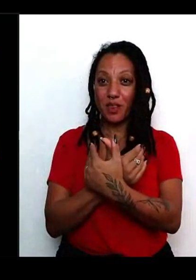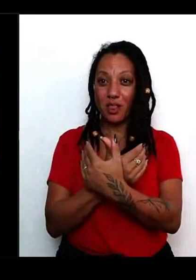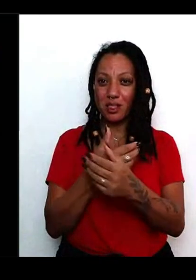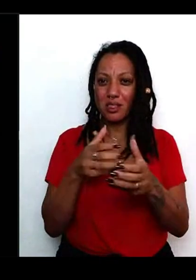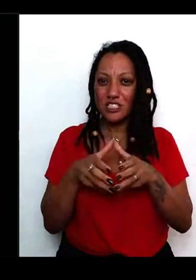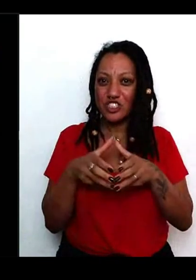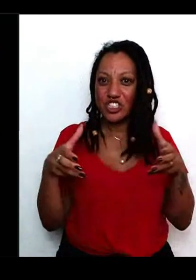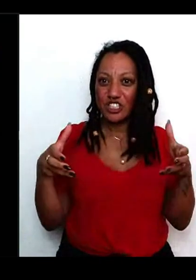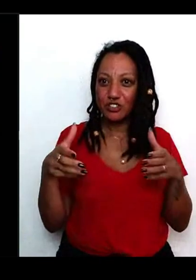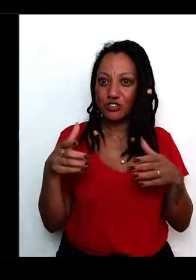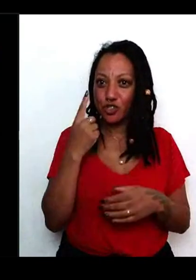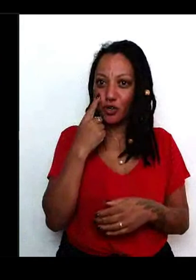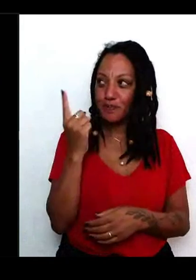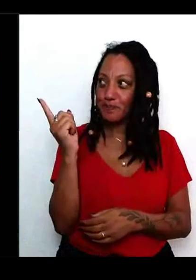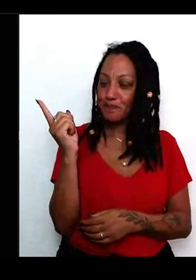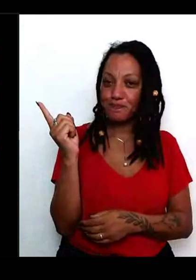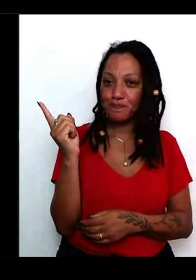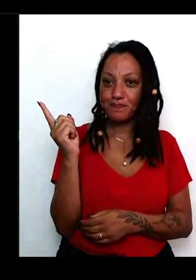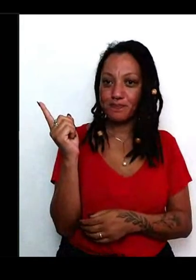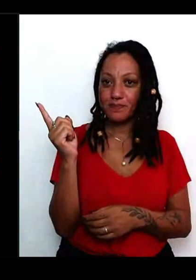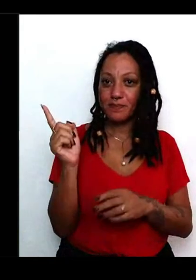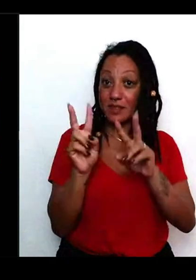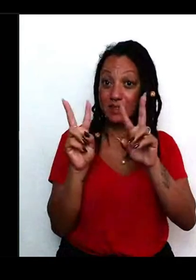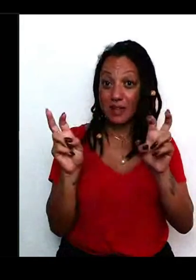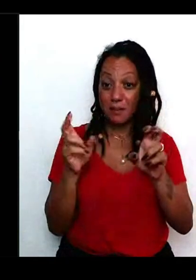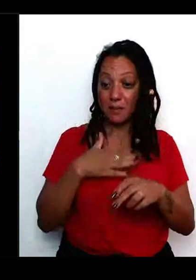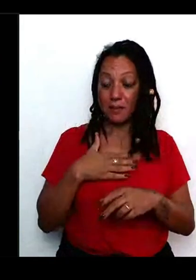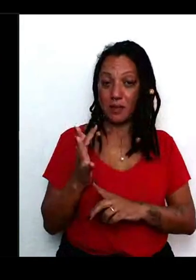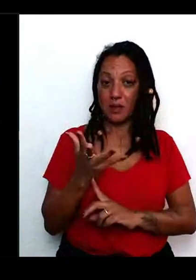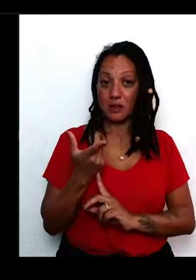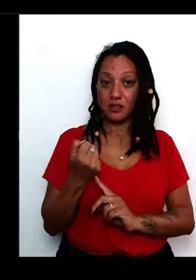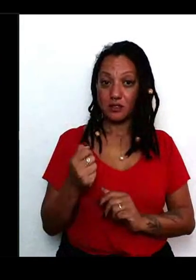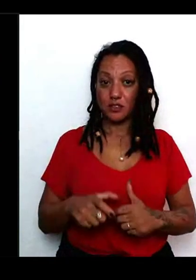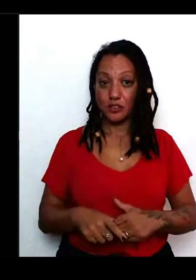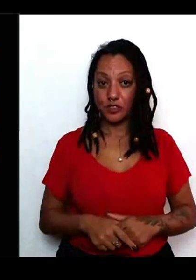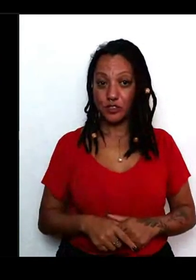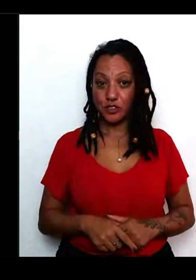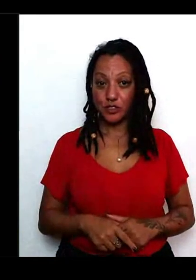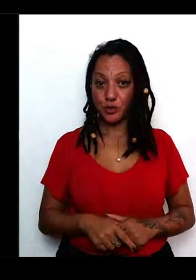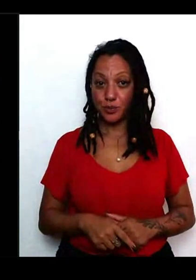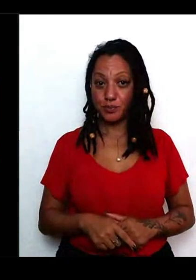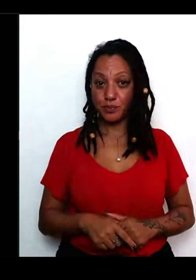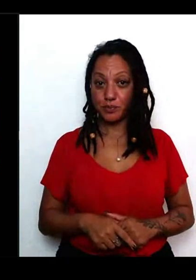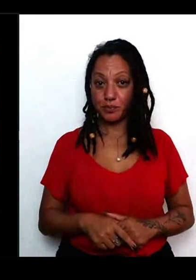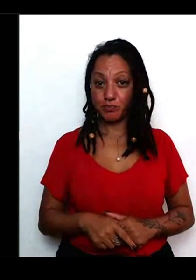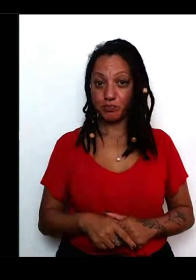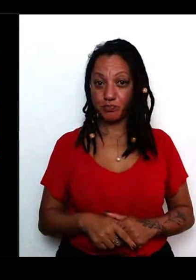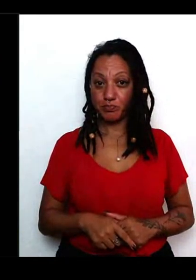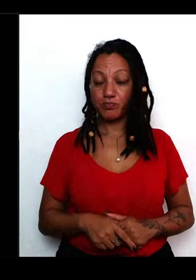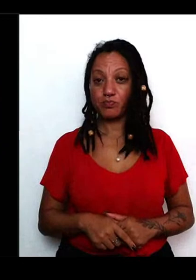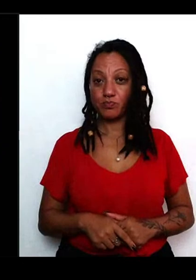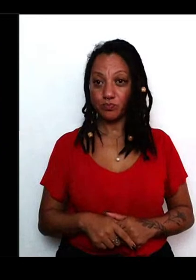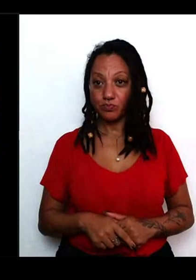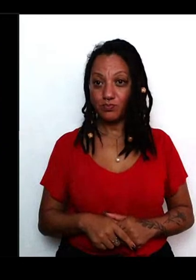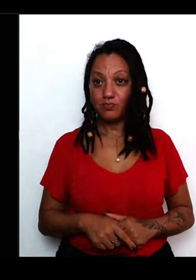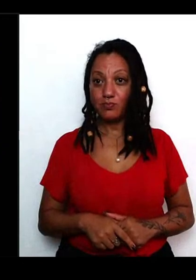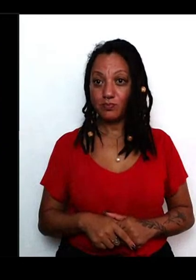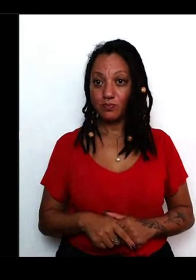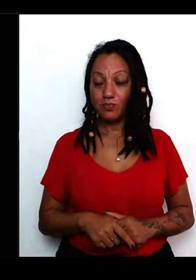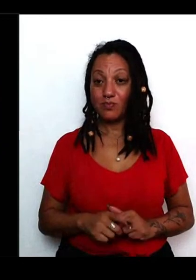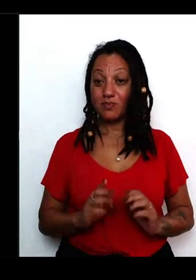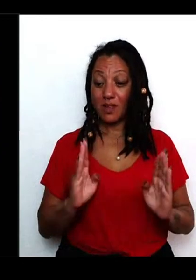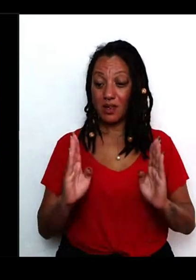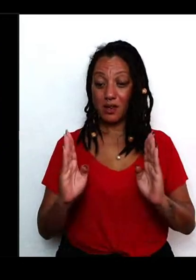imagery in the dinner party at this point I had to stop pursuing